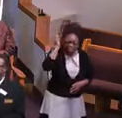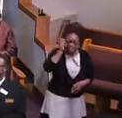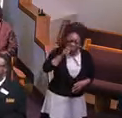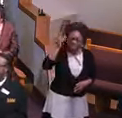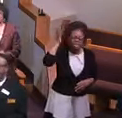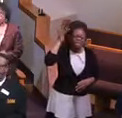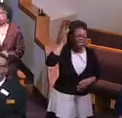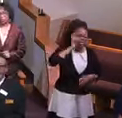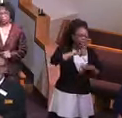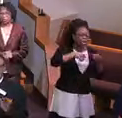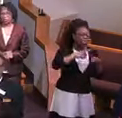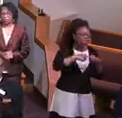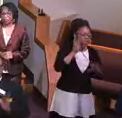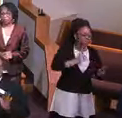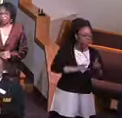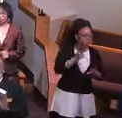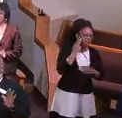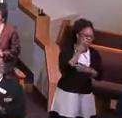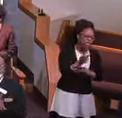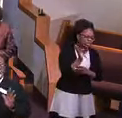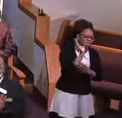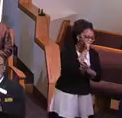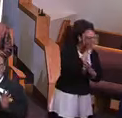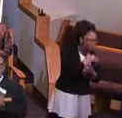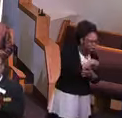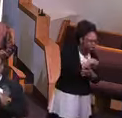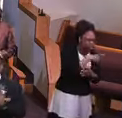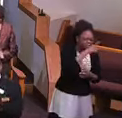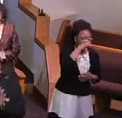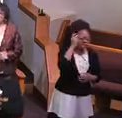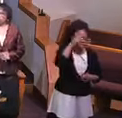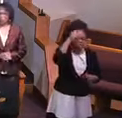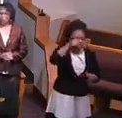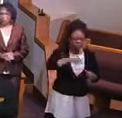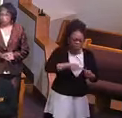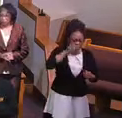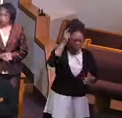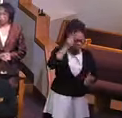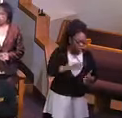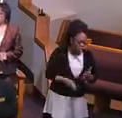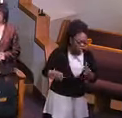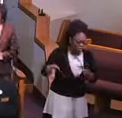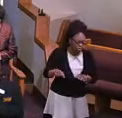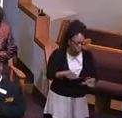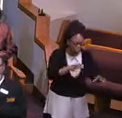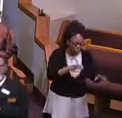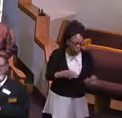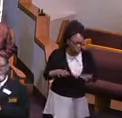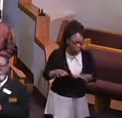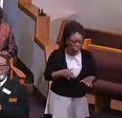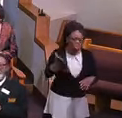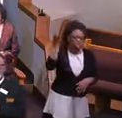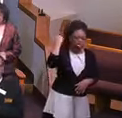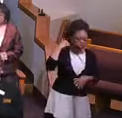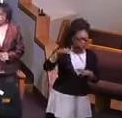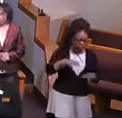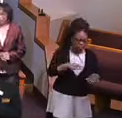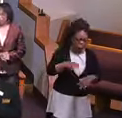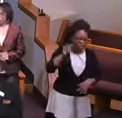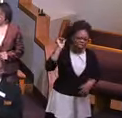That's why when folks look at you strange, because they remember what you used to do. And that's your